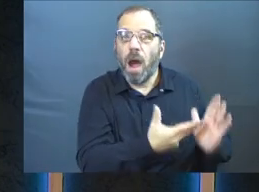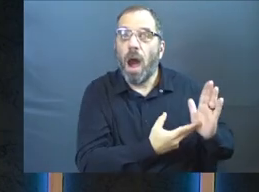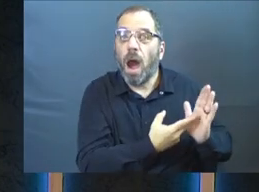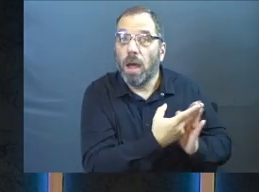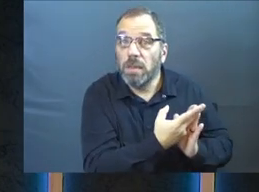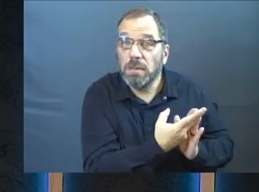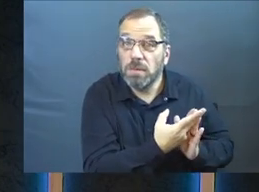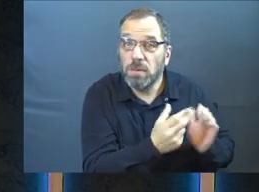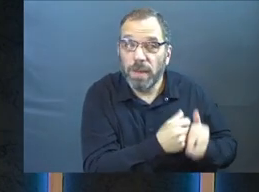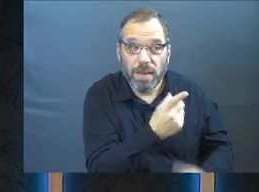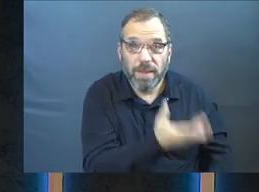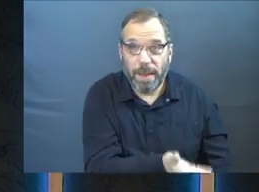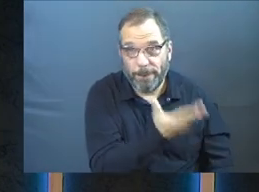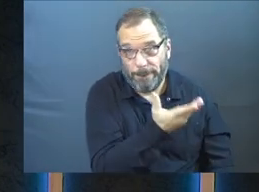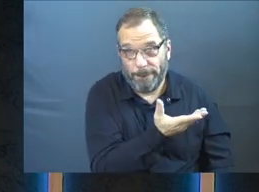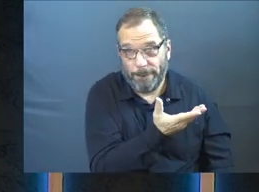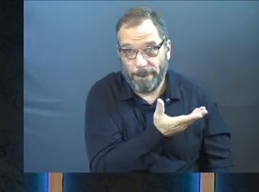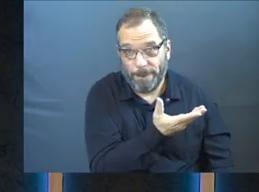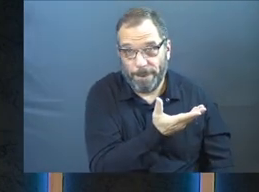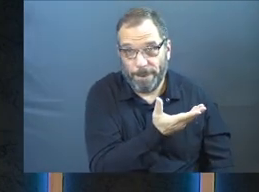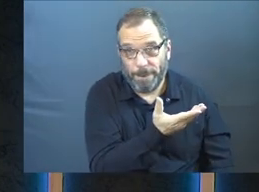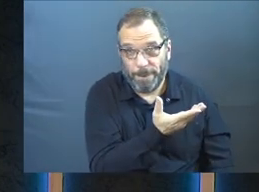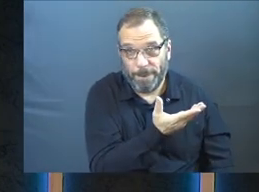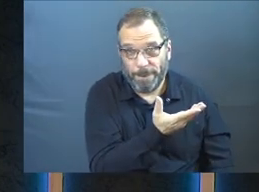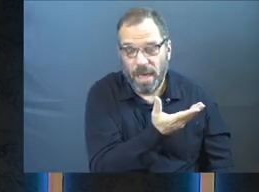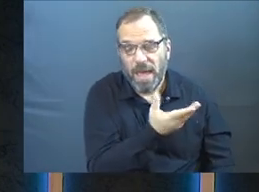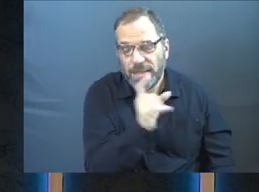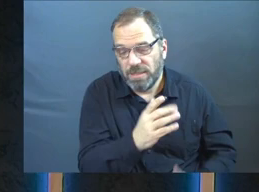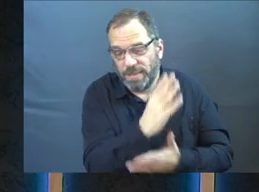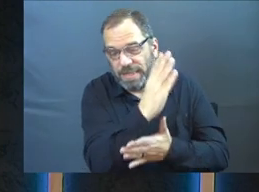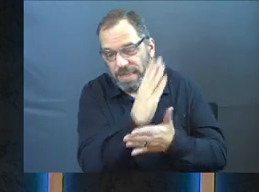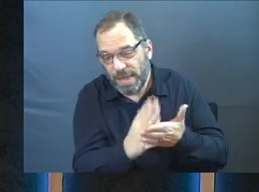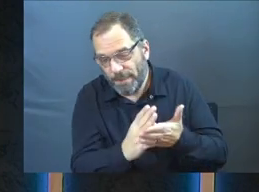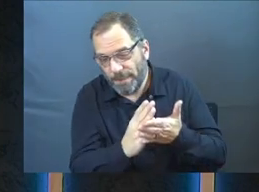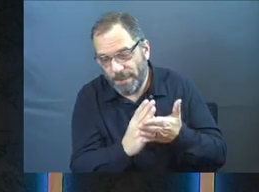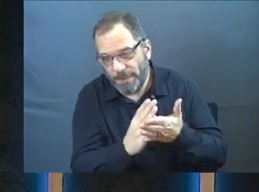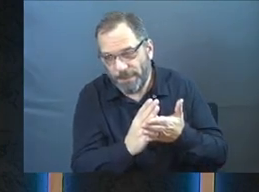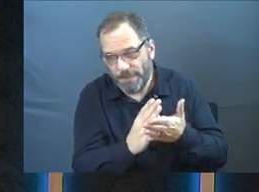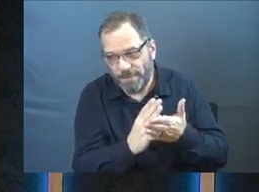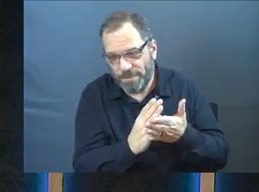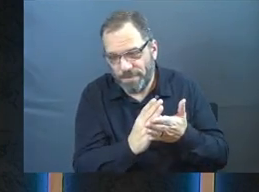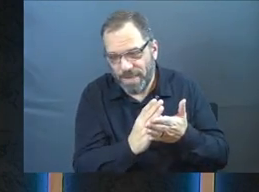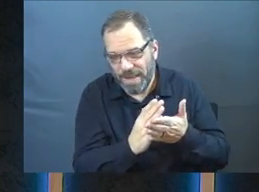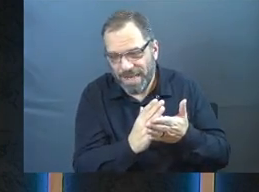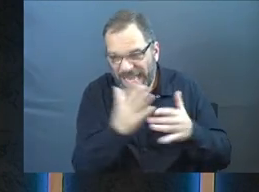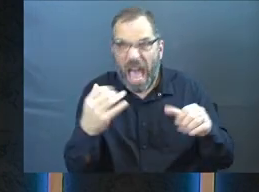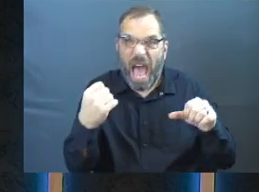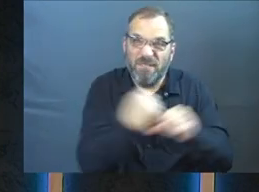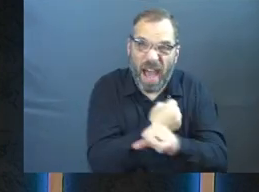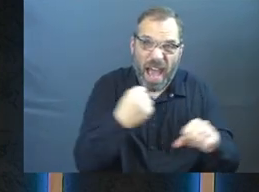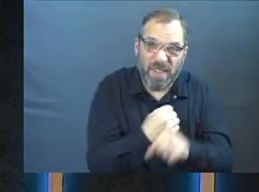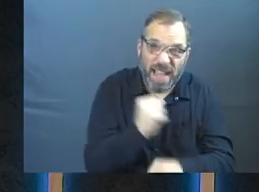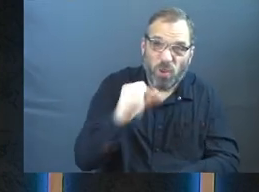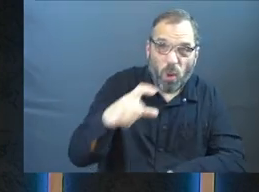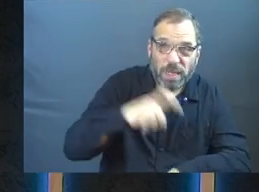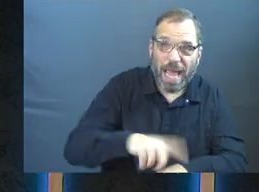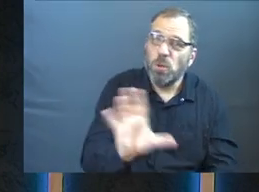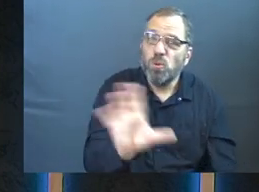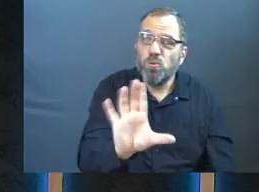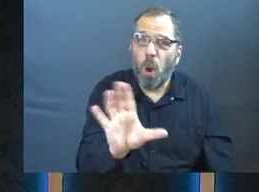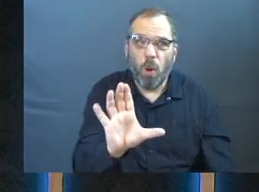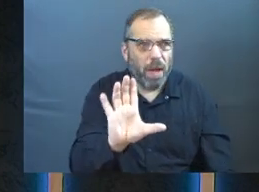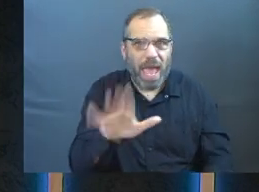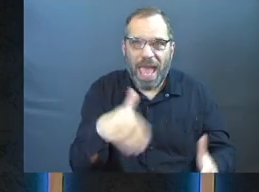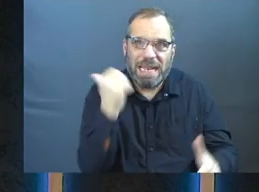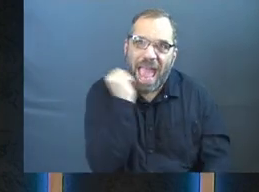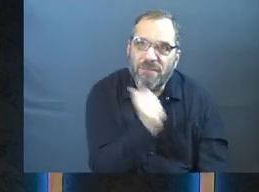honest. So there needs to be some fighting. But also on the other end, there doesn't need to be fights all the time and